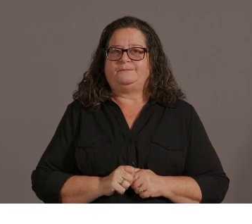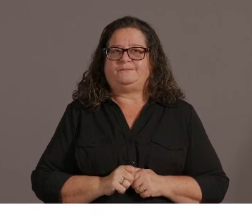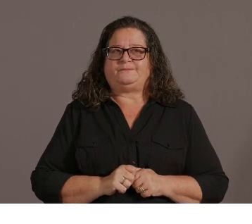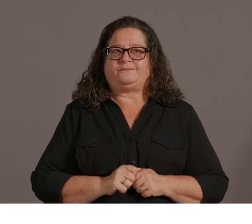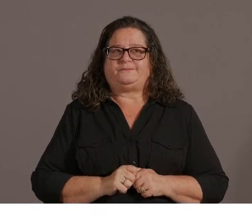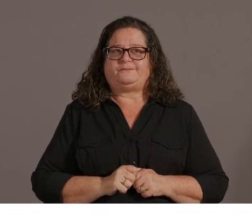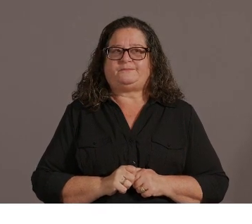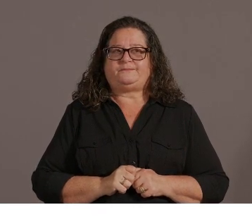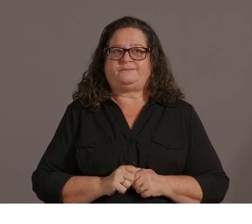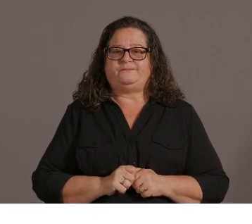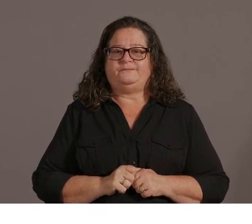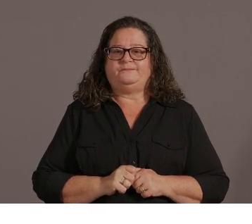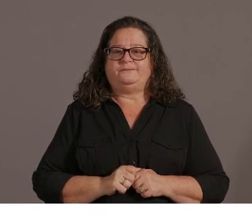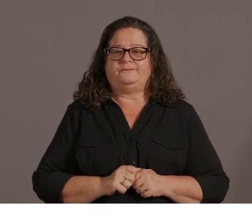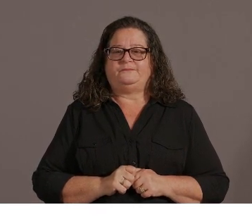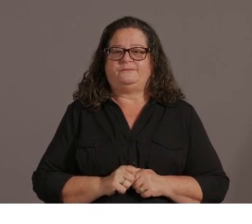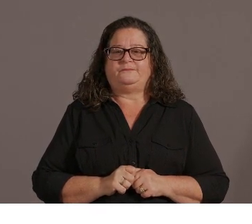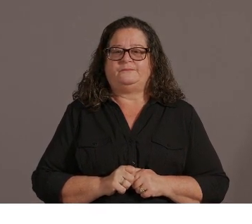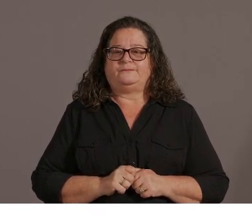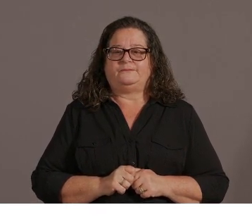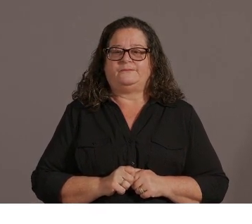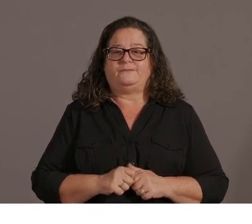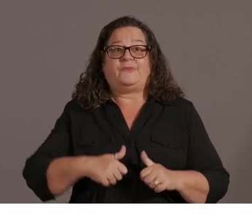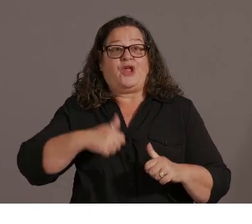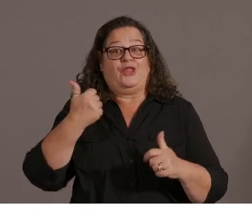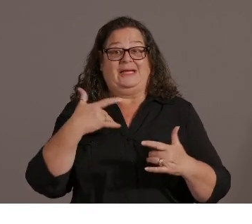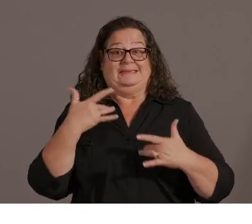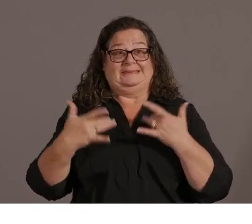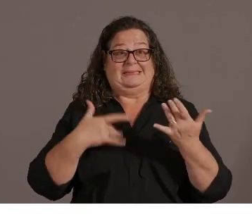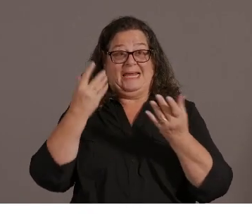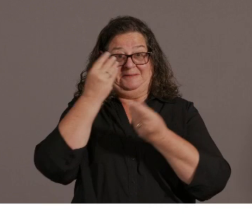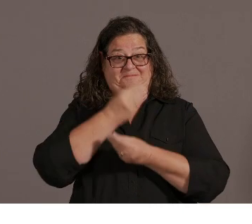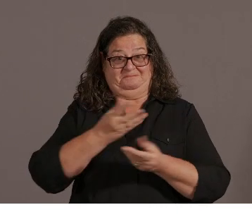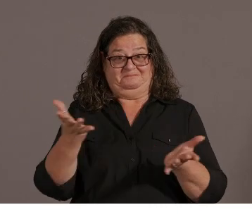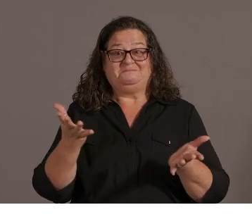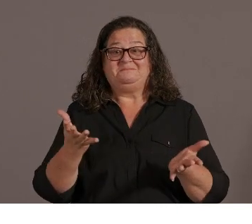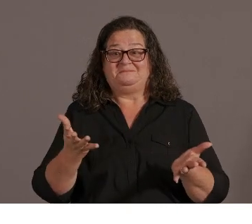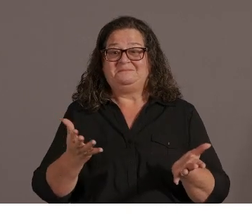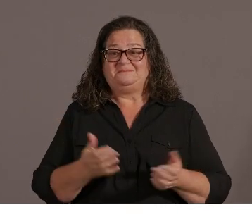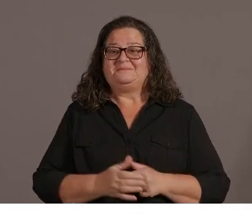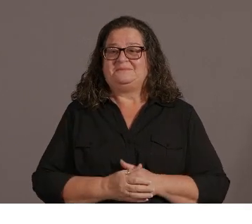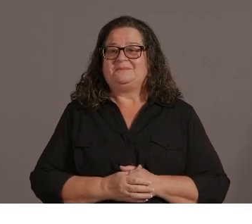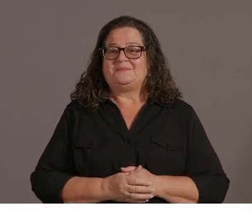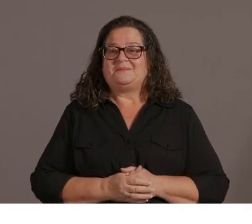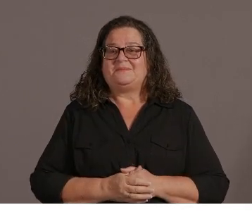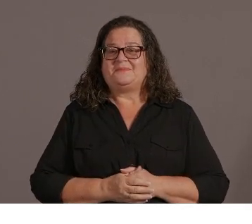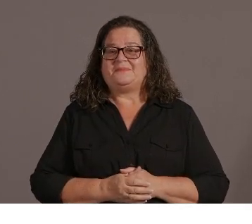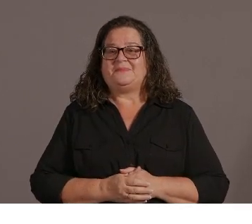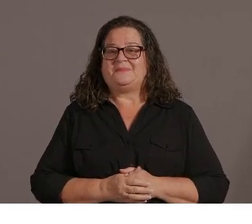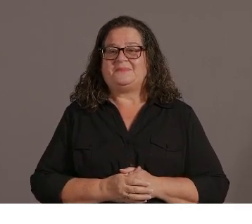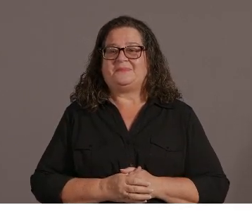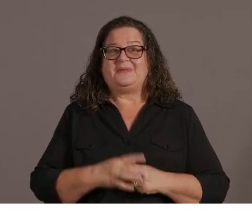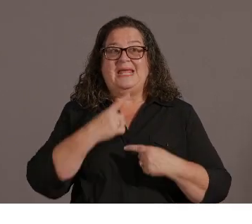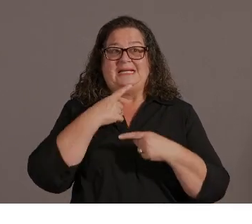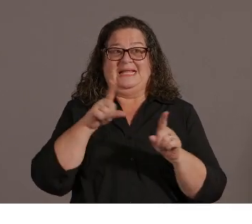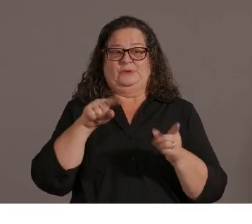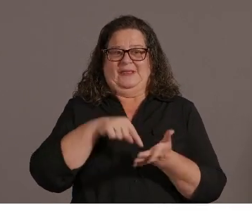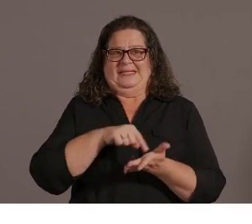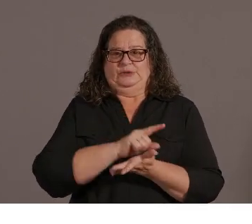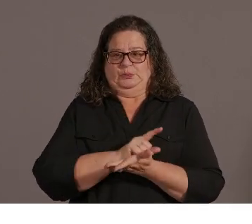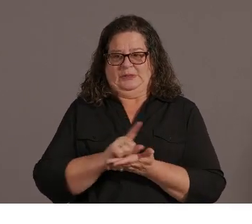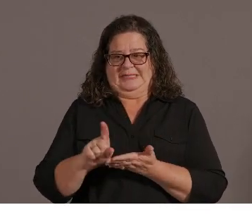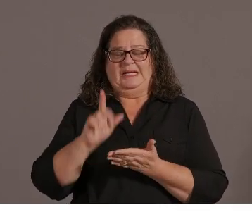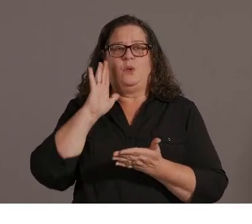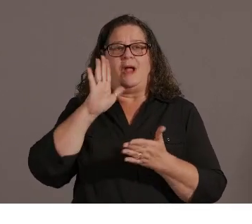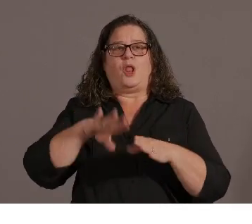And so the other exciting news that we heard that we provided this week is that we will be opening the Yuma